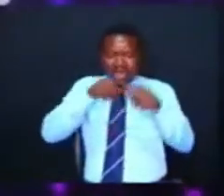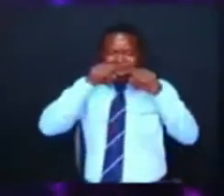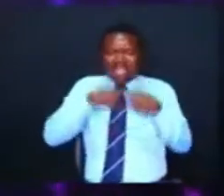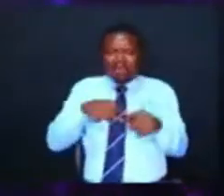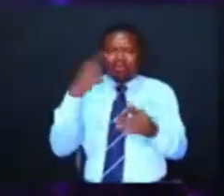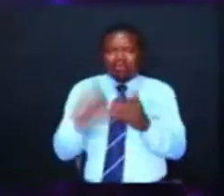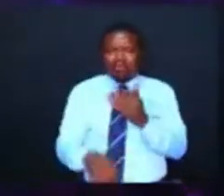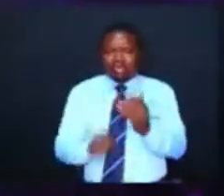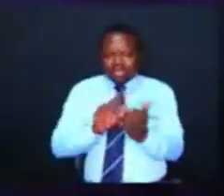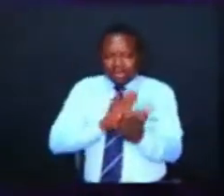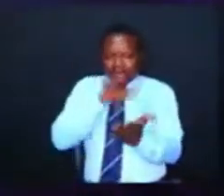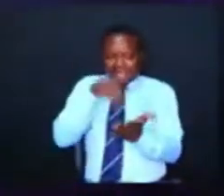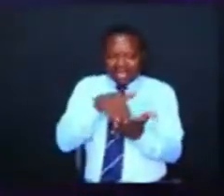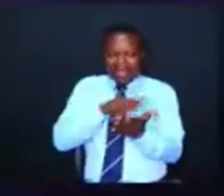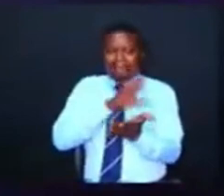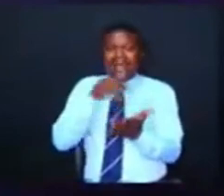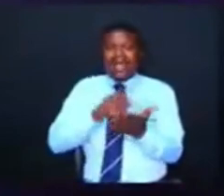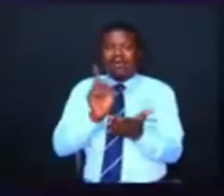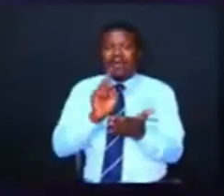choosing.